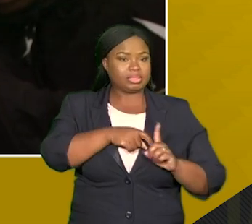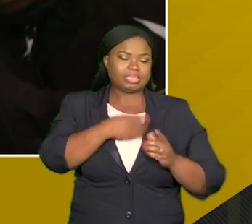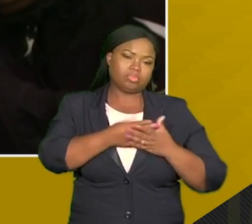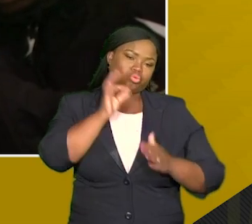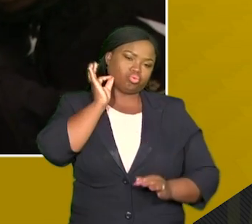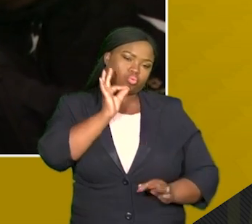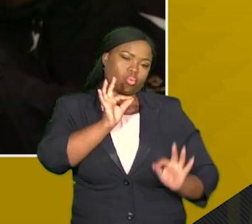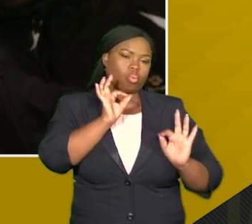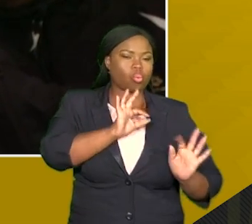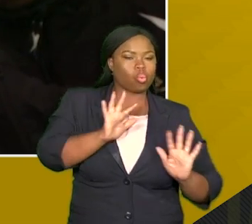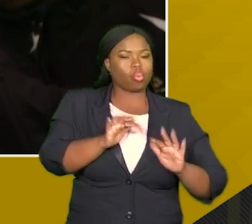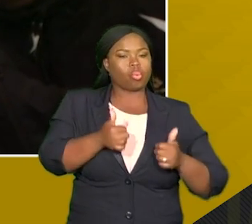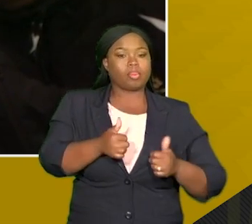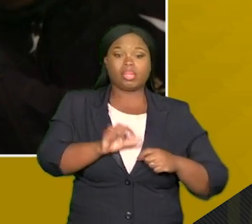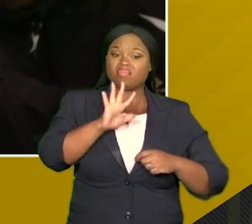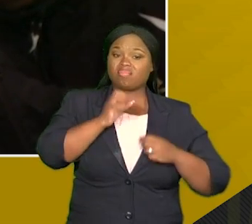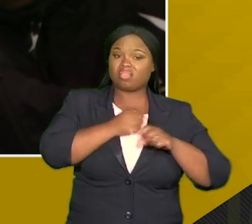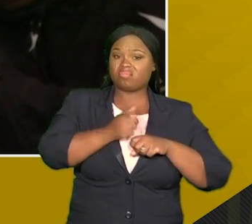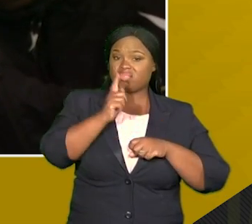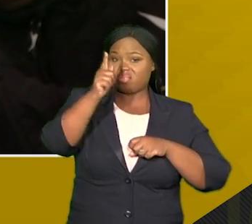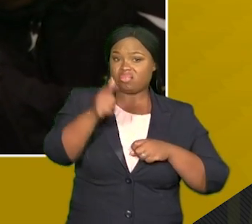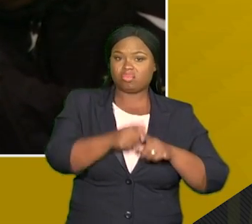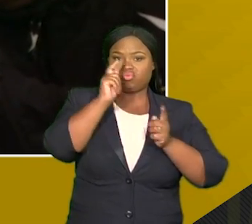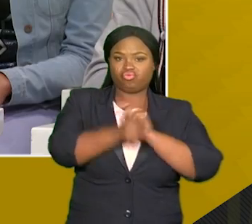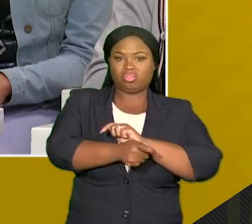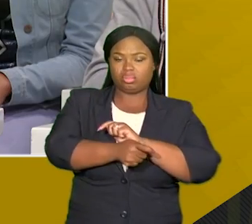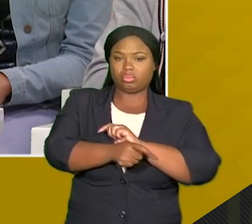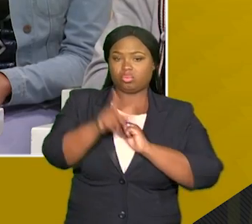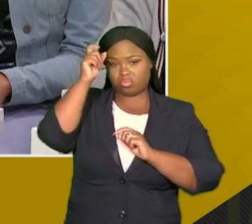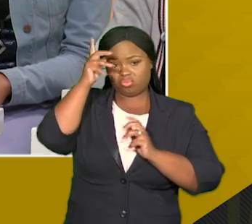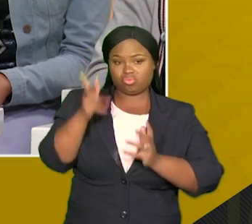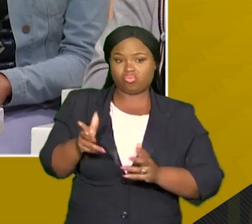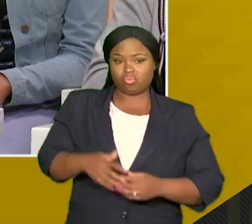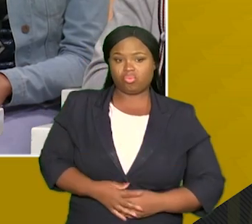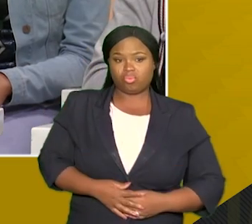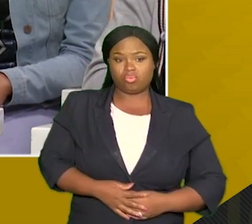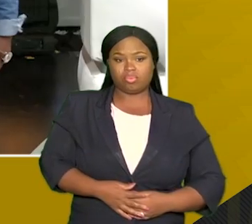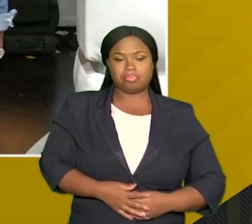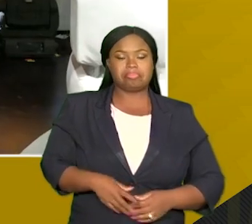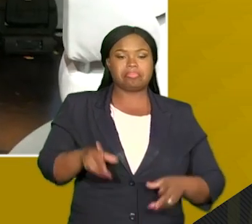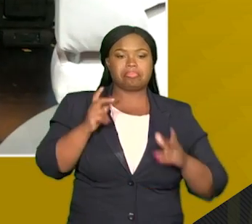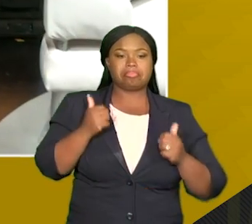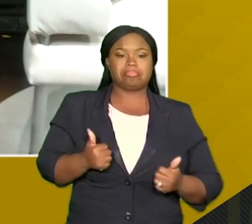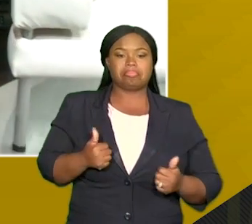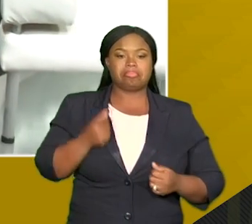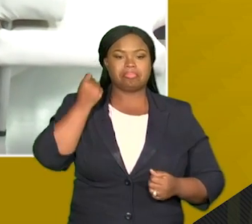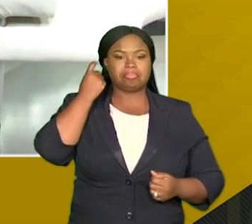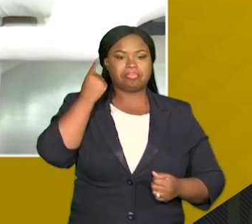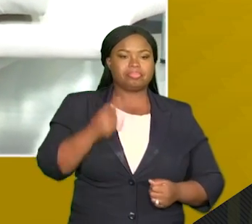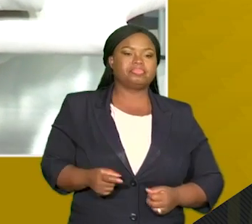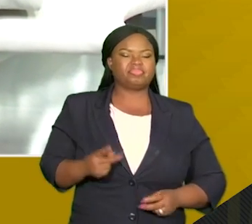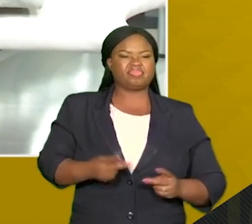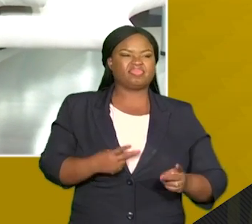sweet now, but then maybe 5 years down the line, then umuntu uqala uveza ubulwane bakhe. No, sikuzohlala sisiwami and sayithola ipoint yakho as